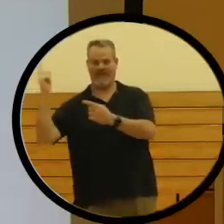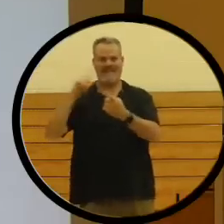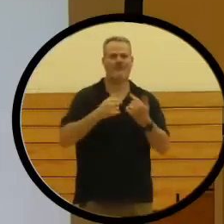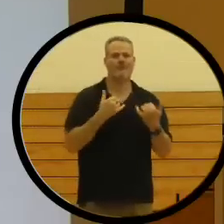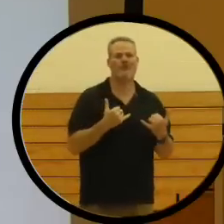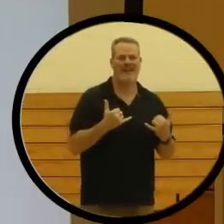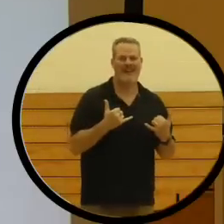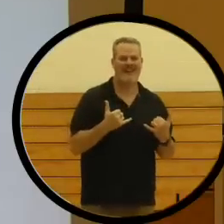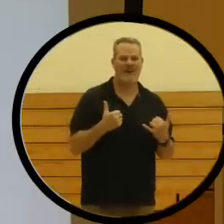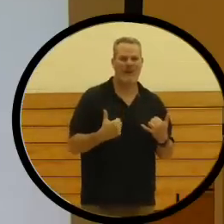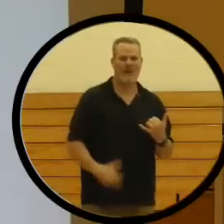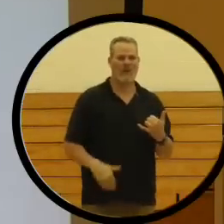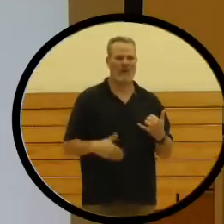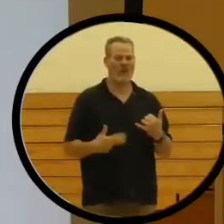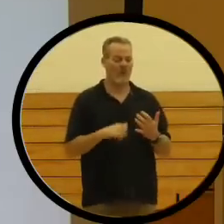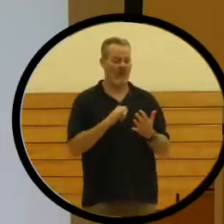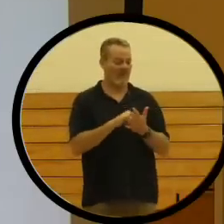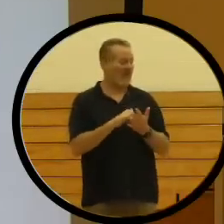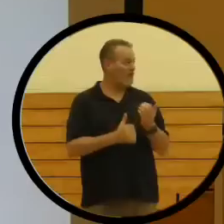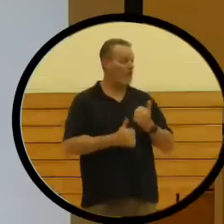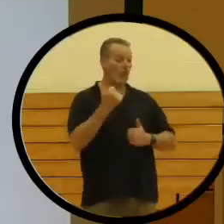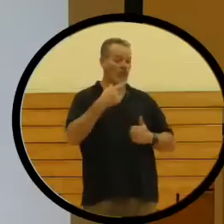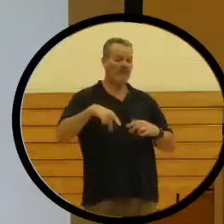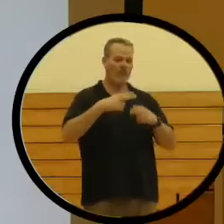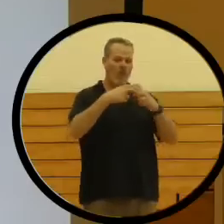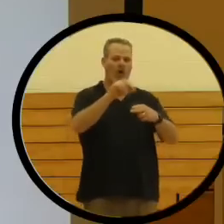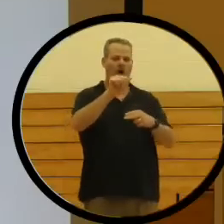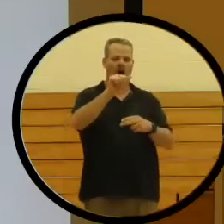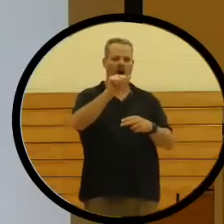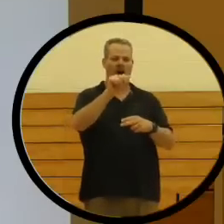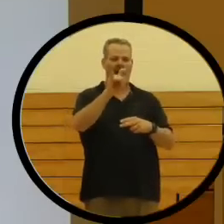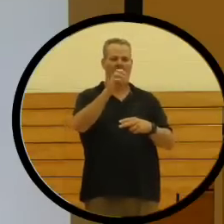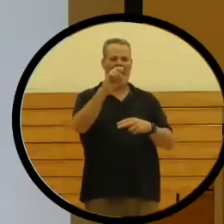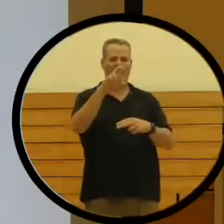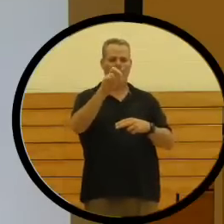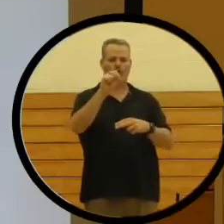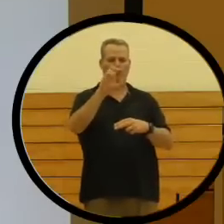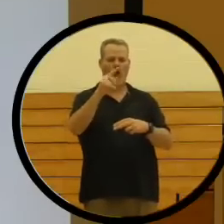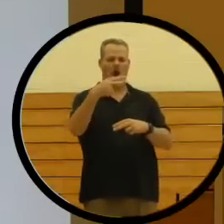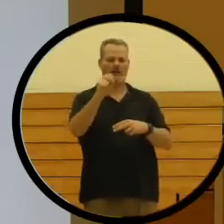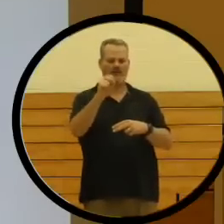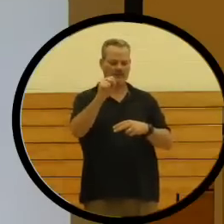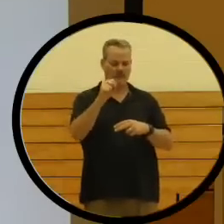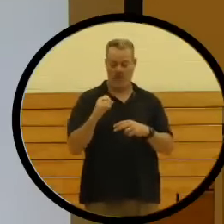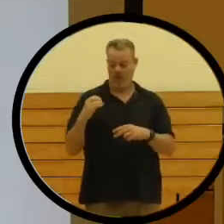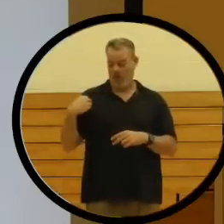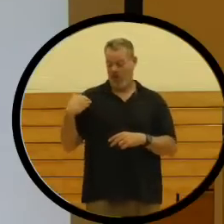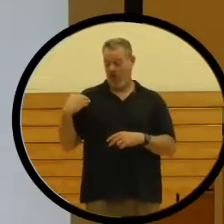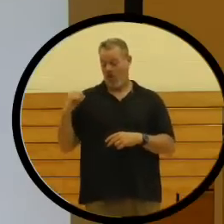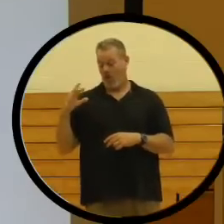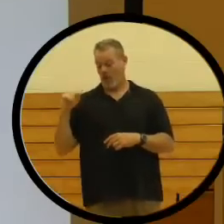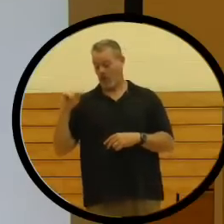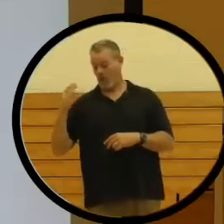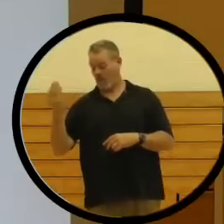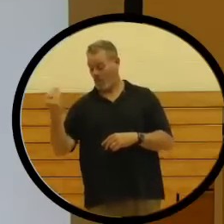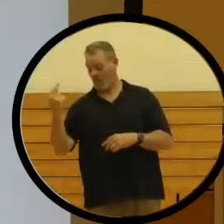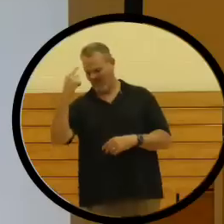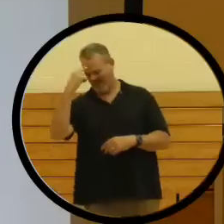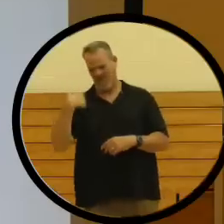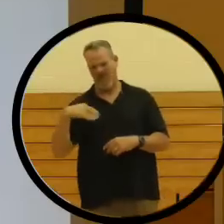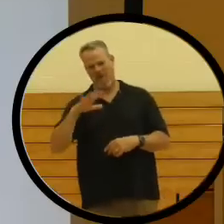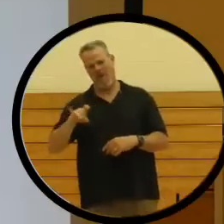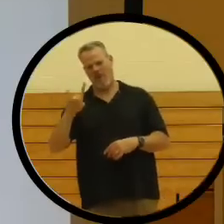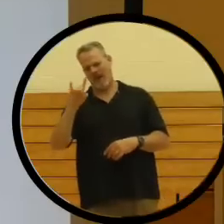of these are what we would classify as aftershocks. And down here is the number. So on October 14th, I think there were around 80 or